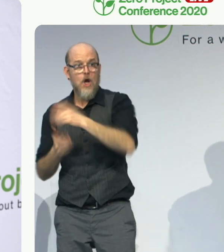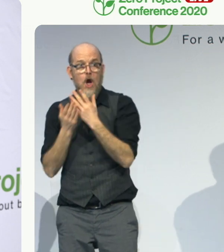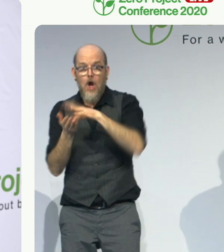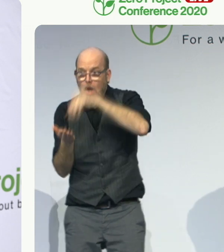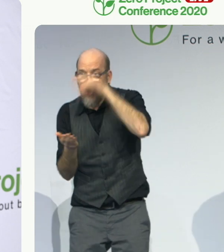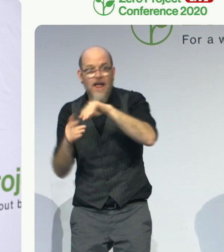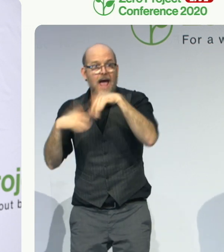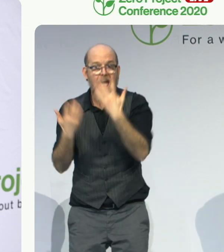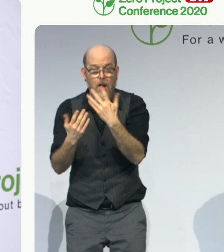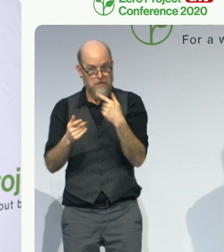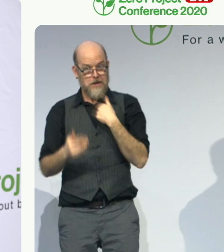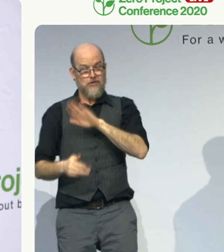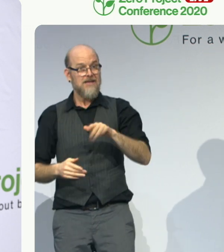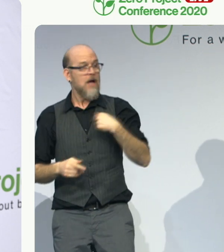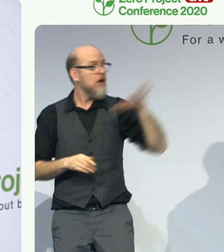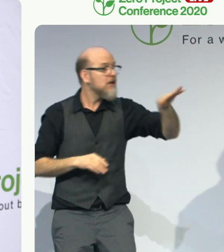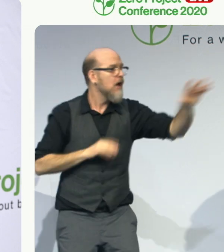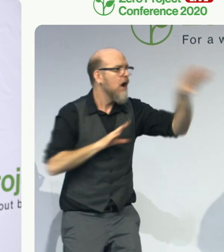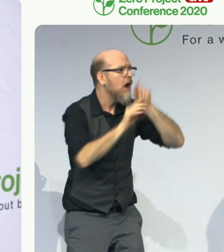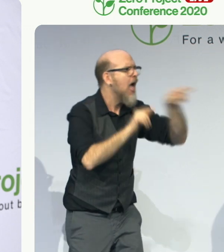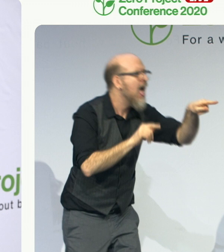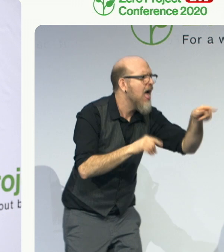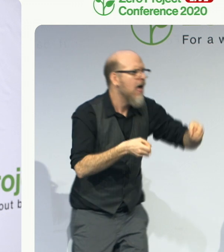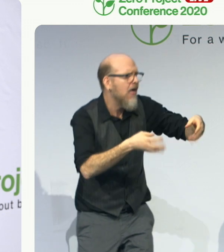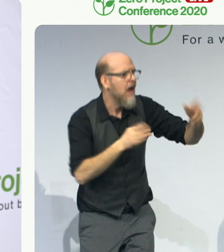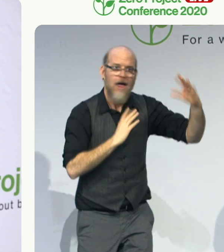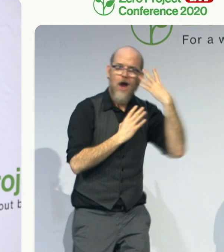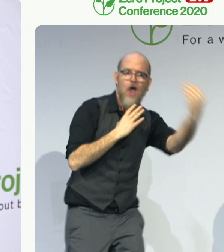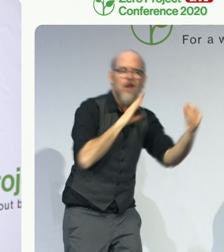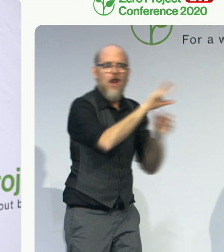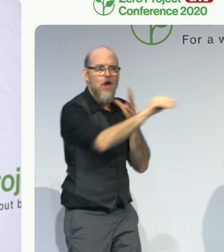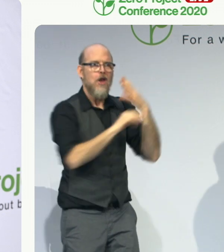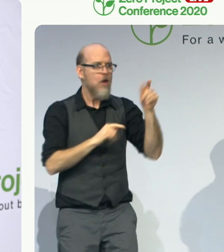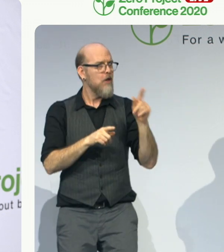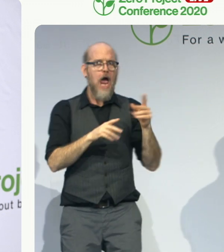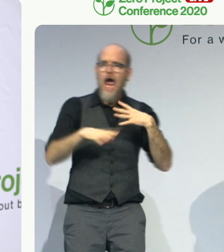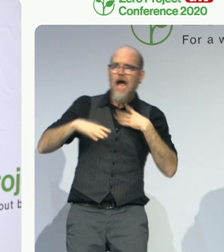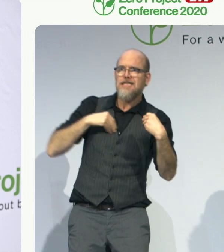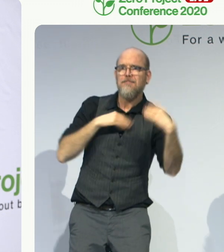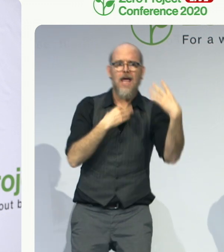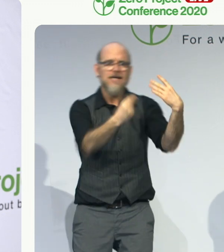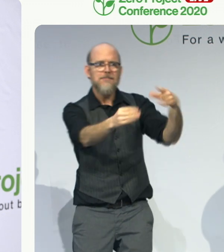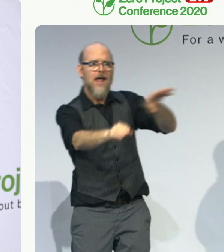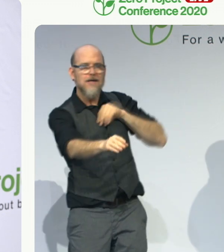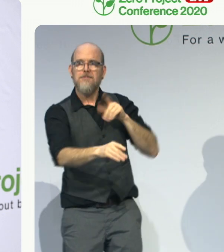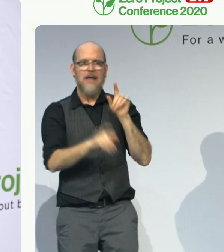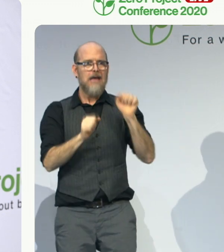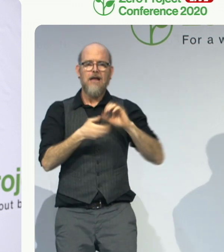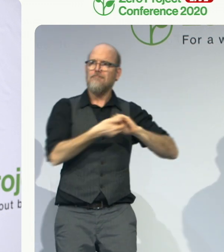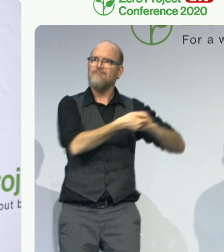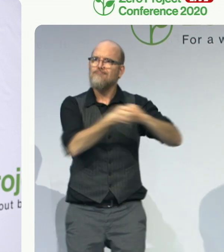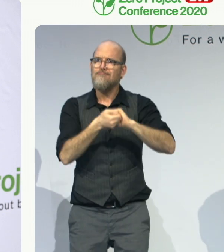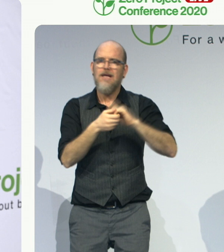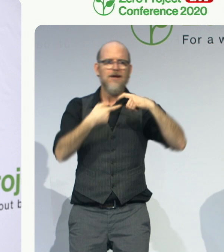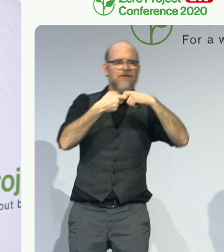live. For if a child lives with acceptance and friendship and justice, she or he learns to